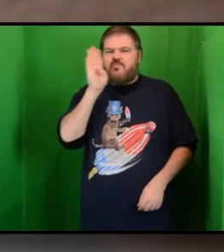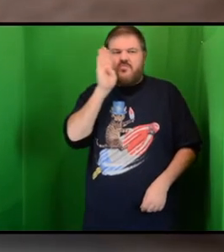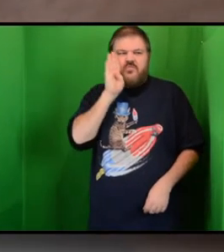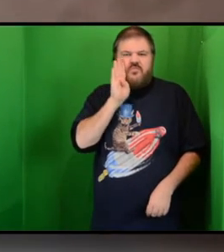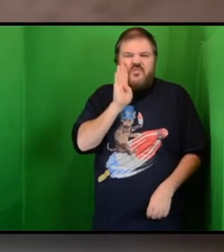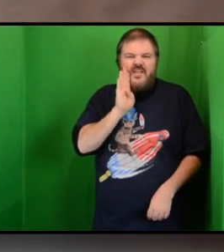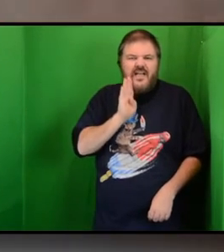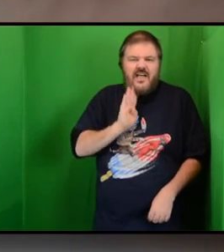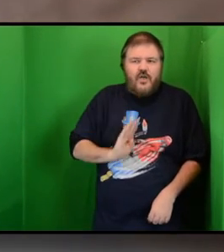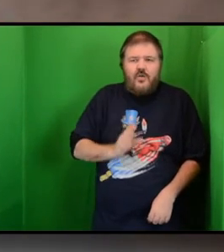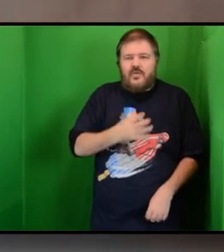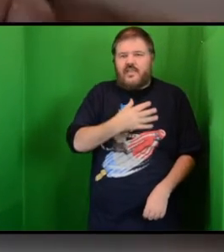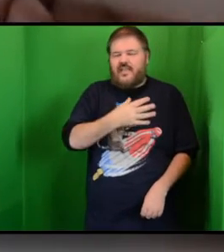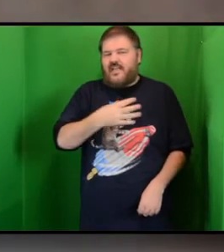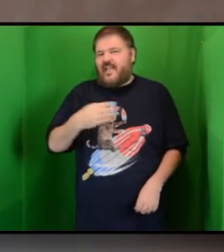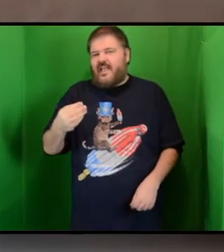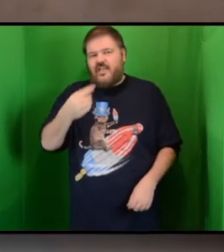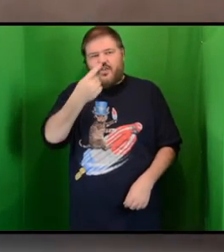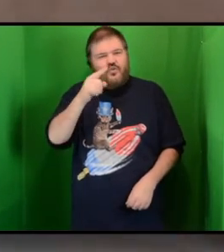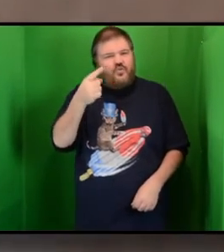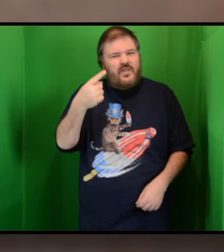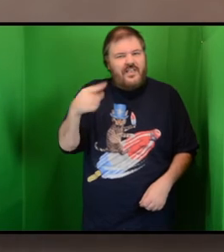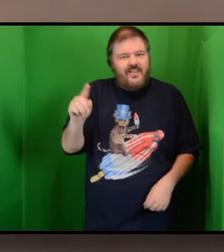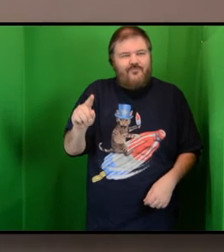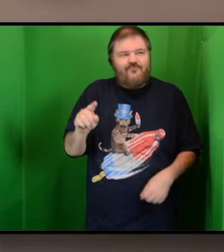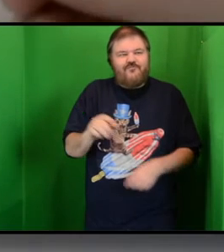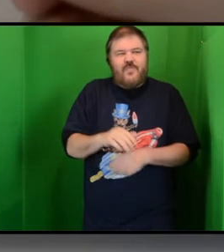see if I can. Let's see. Here we go.